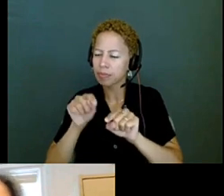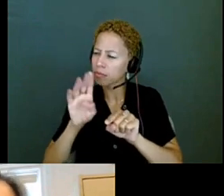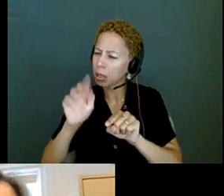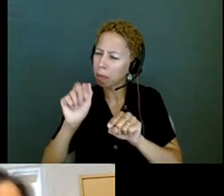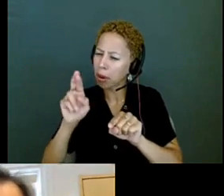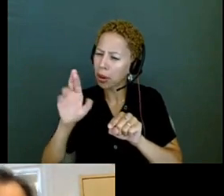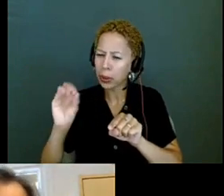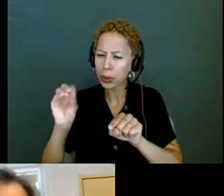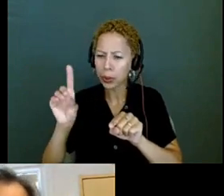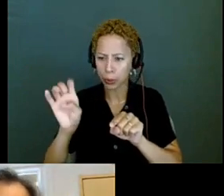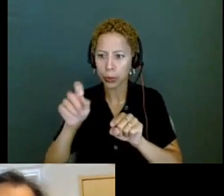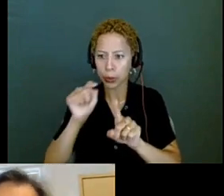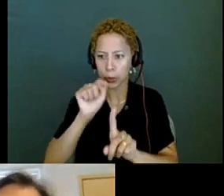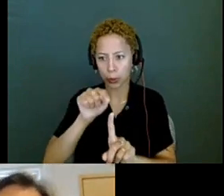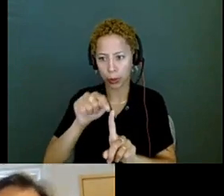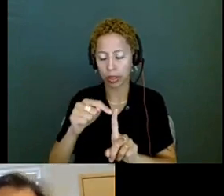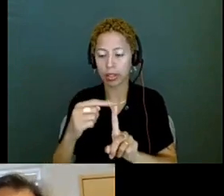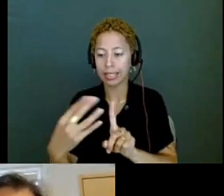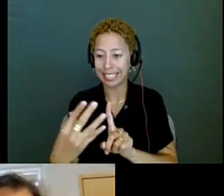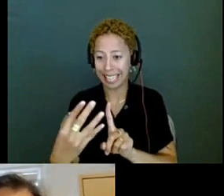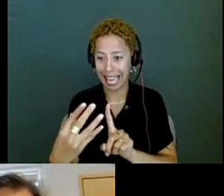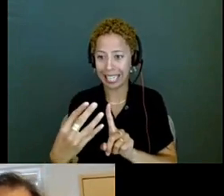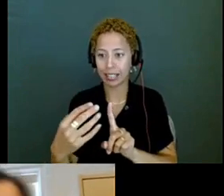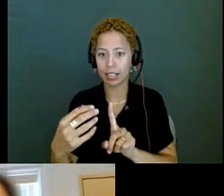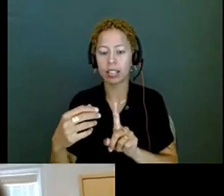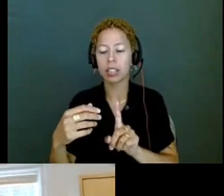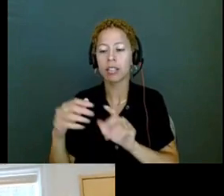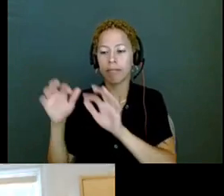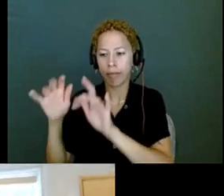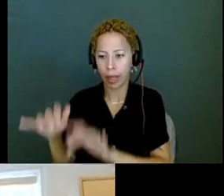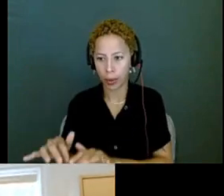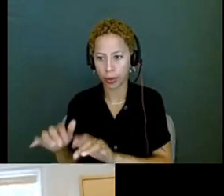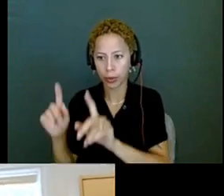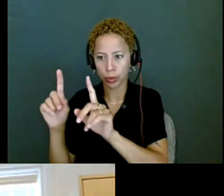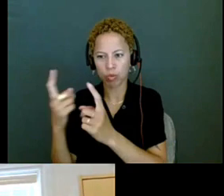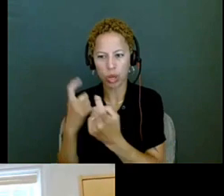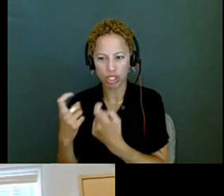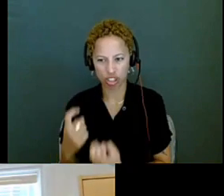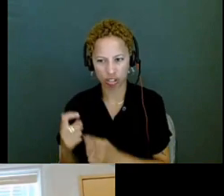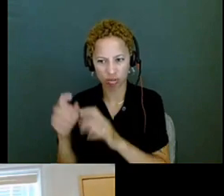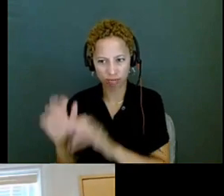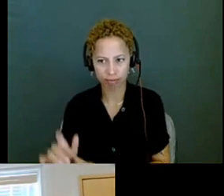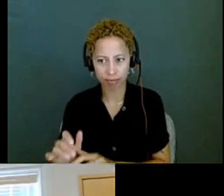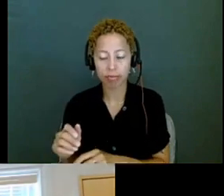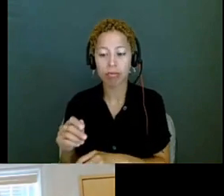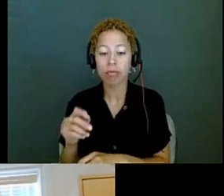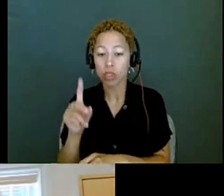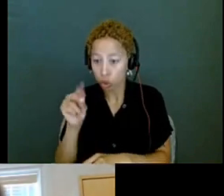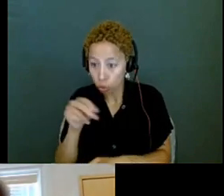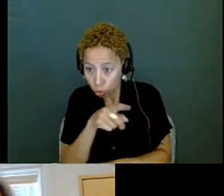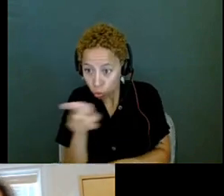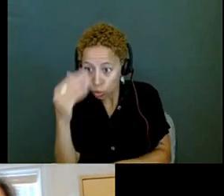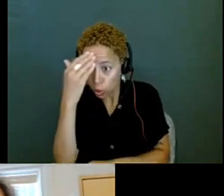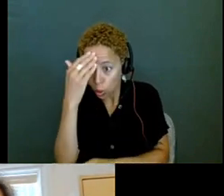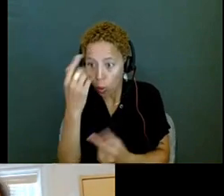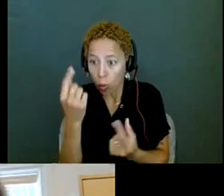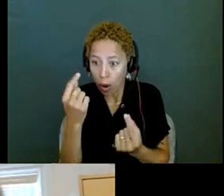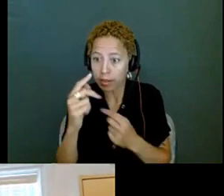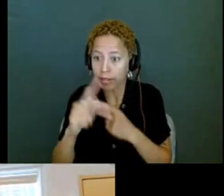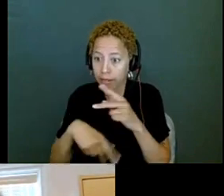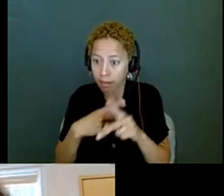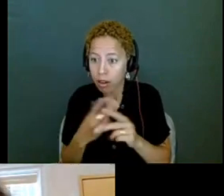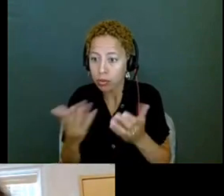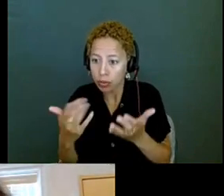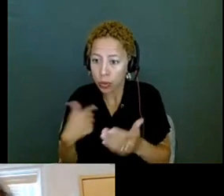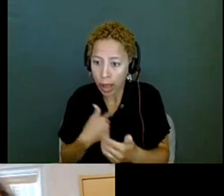barcode so that people could scan it and fill out a questionnaire to say whether they knew what services we had, whether they knew of us,